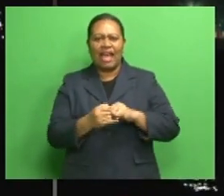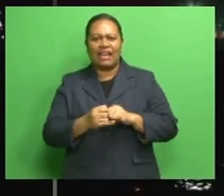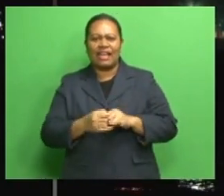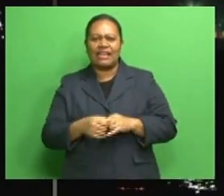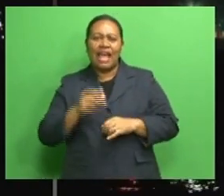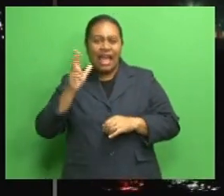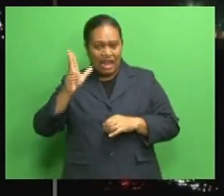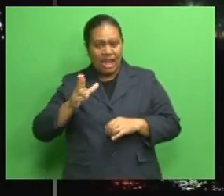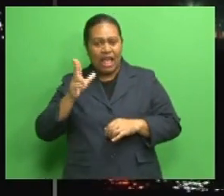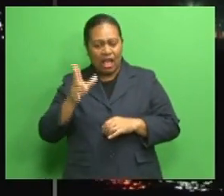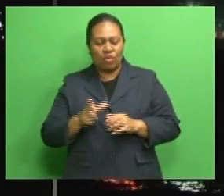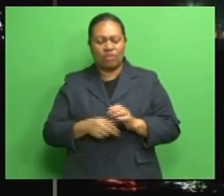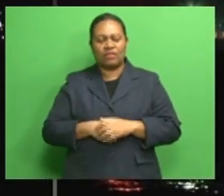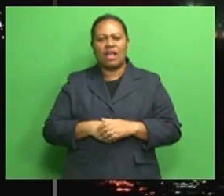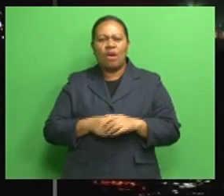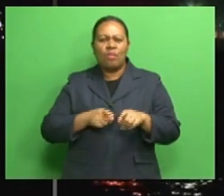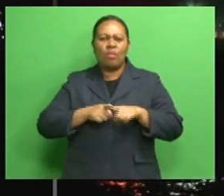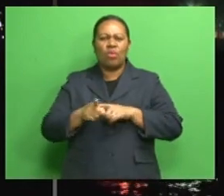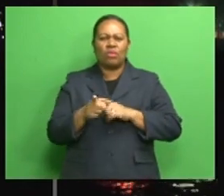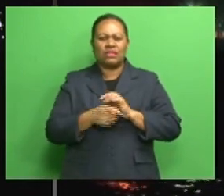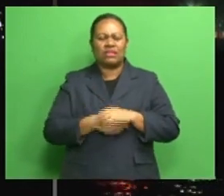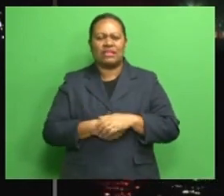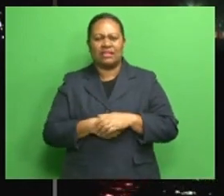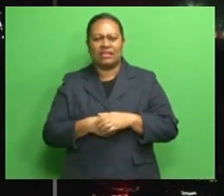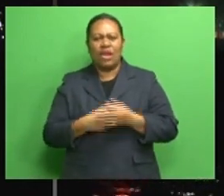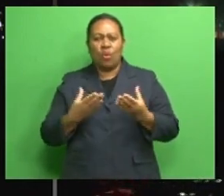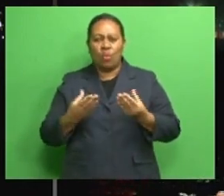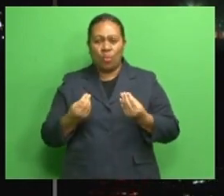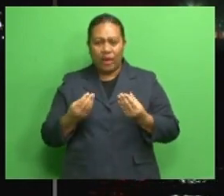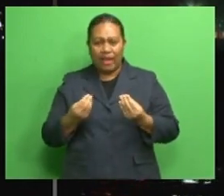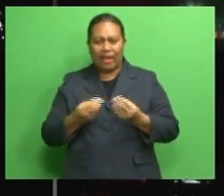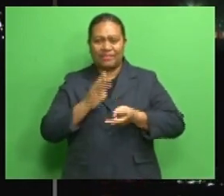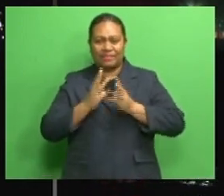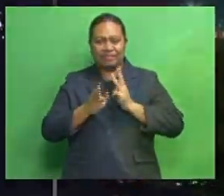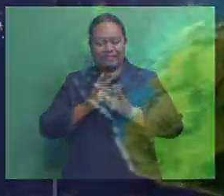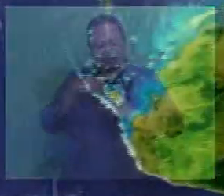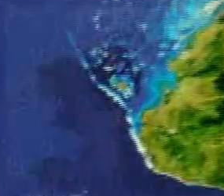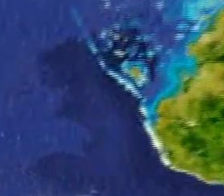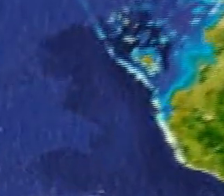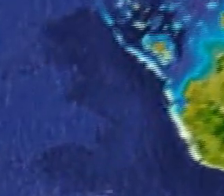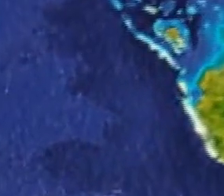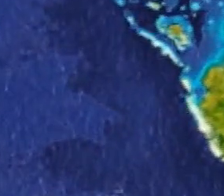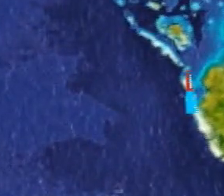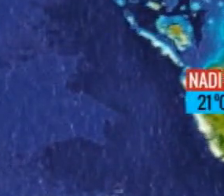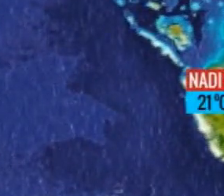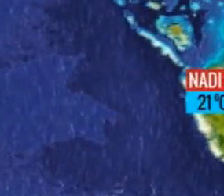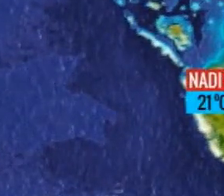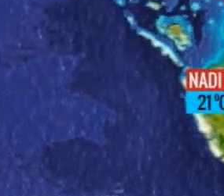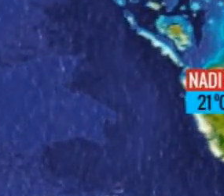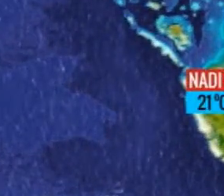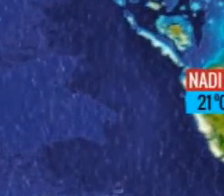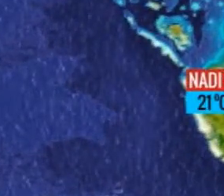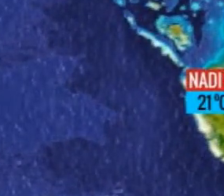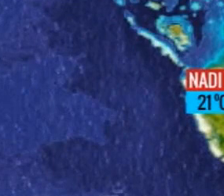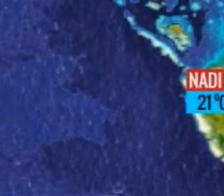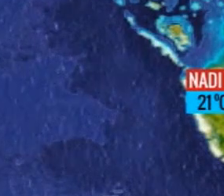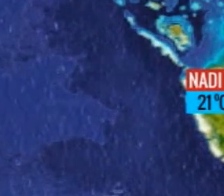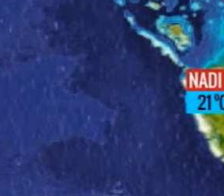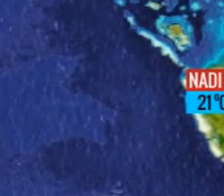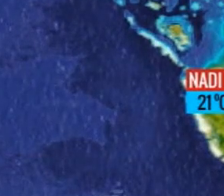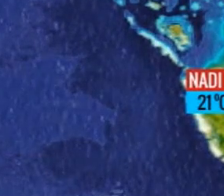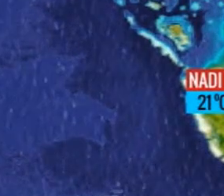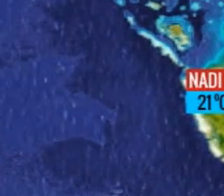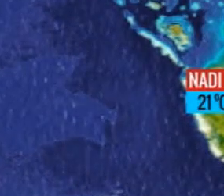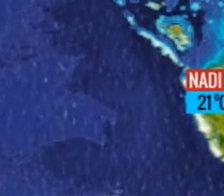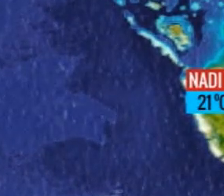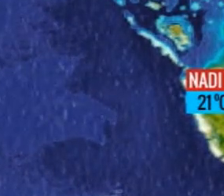Lomai Viti group. Mainly cloudy conditions prevailed over the rest of the group today. Taking a quick look at the weather map, looking in the west, it